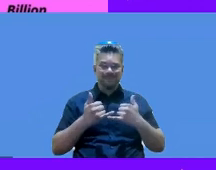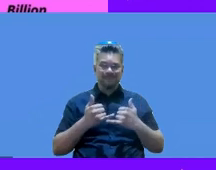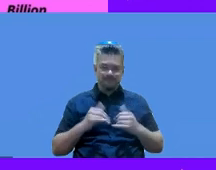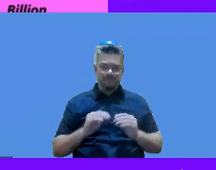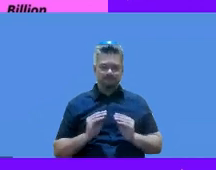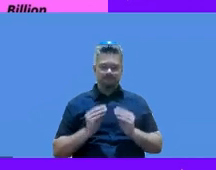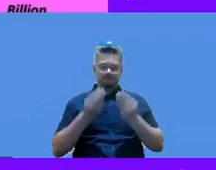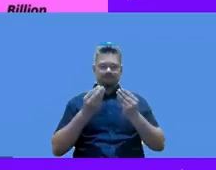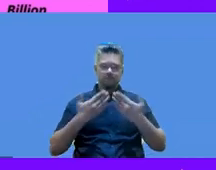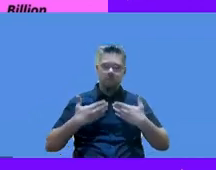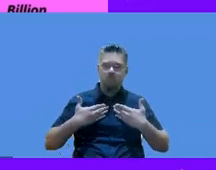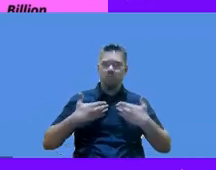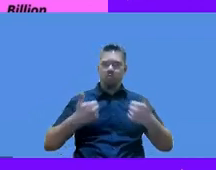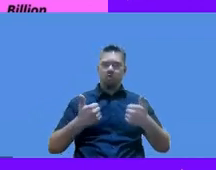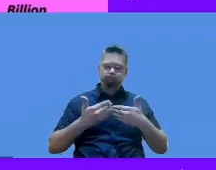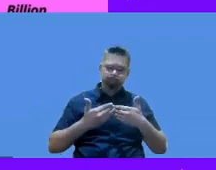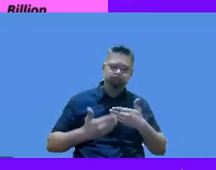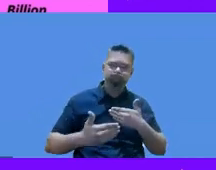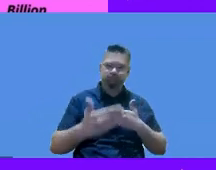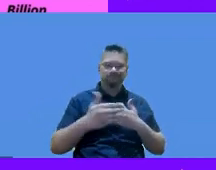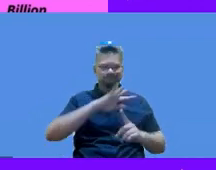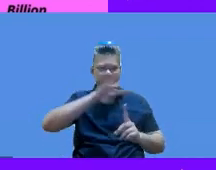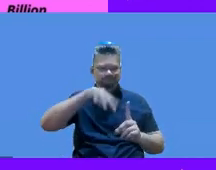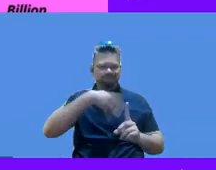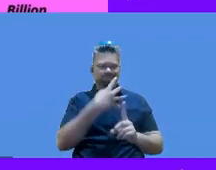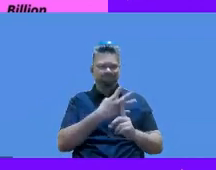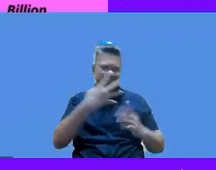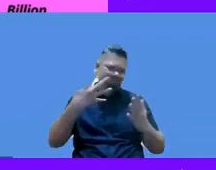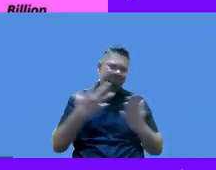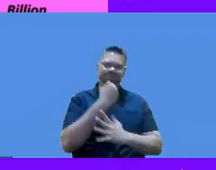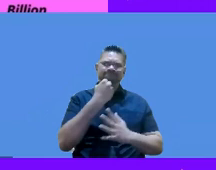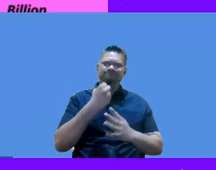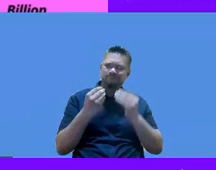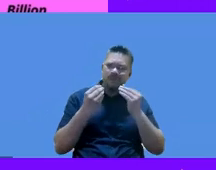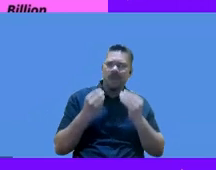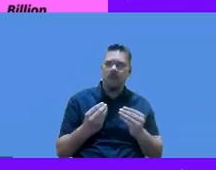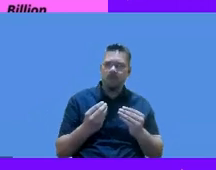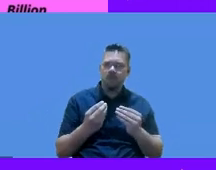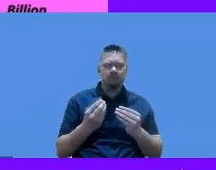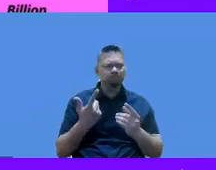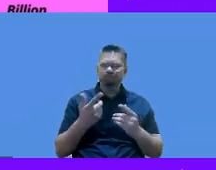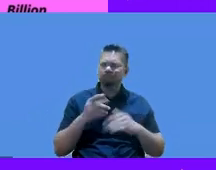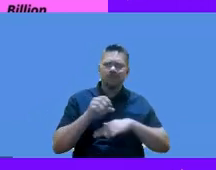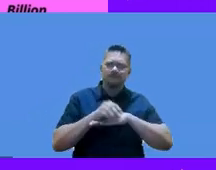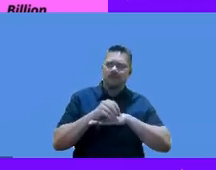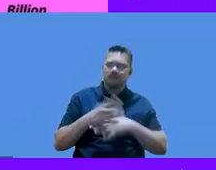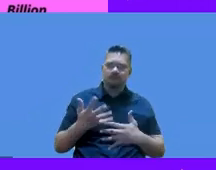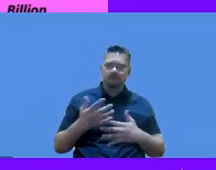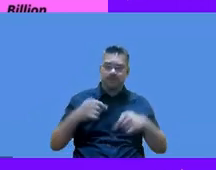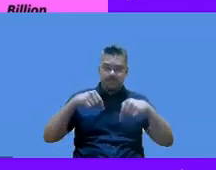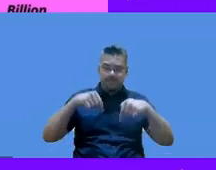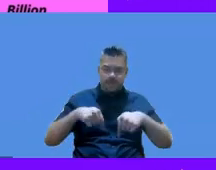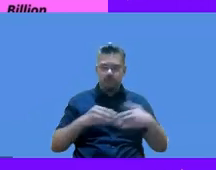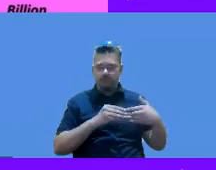progress towards the SDGs? And what action do you think that leaders can take now to support this? We'd love to hear your